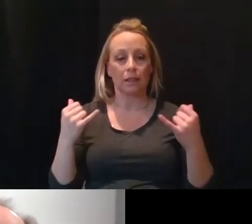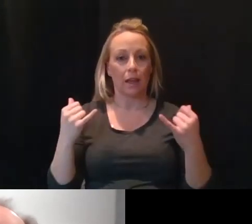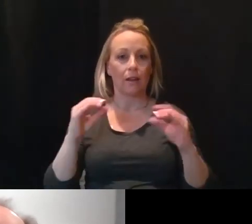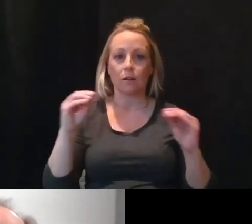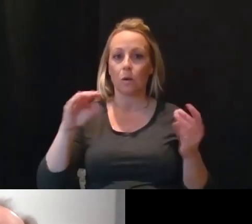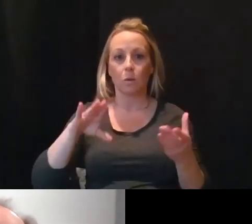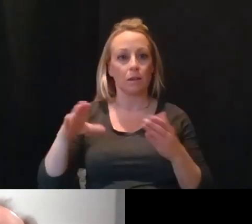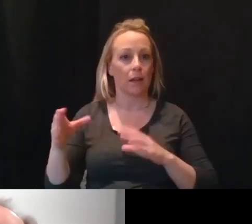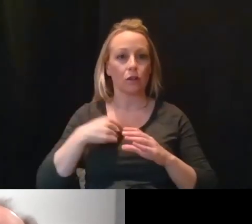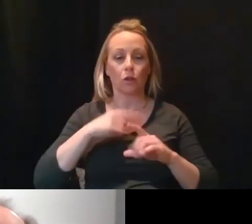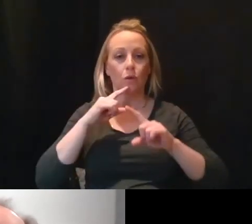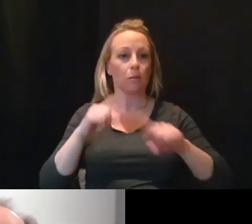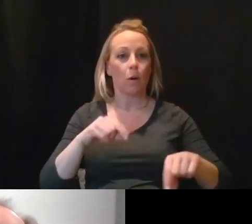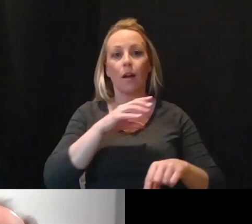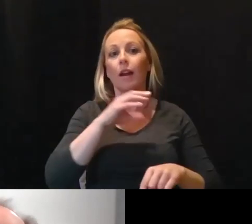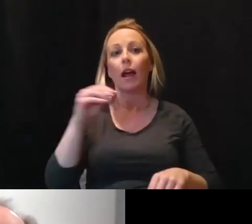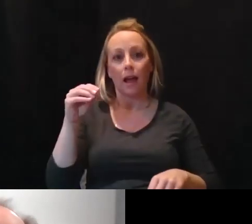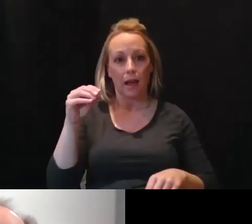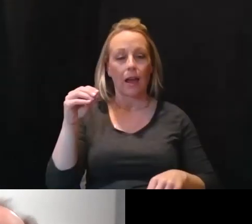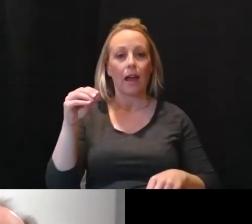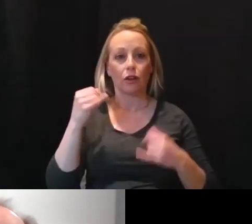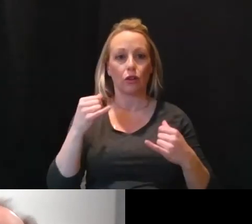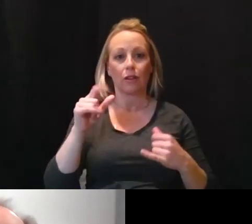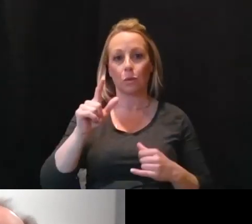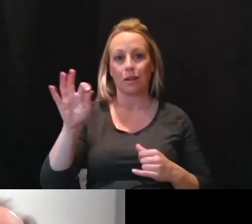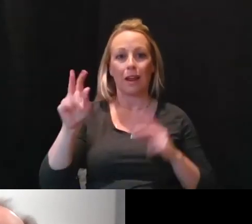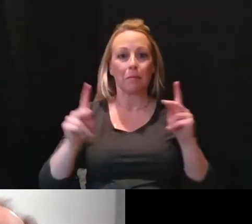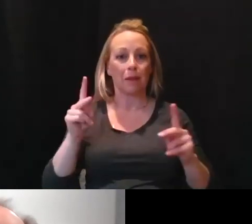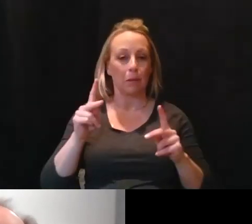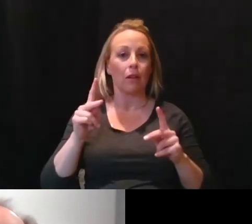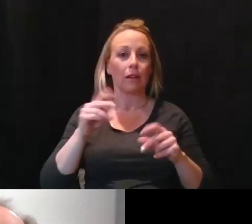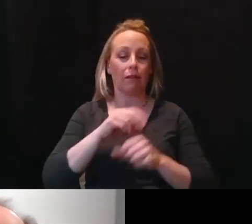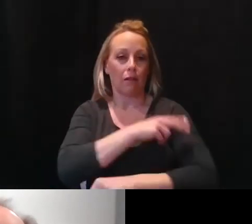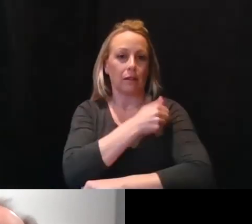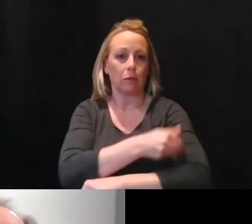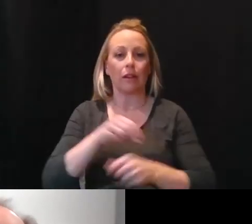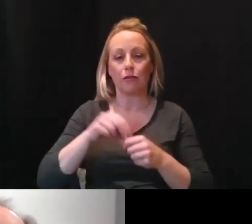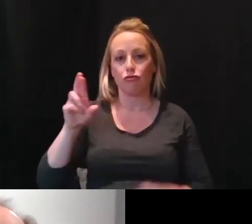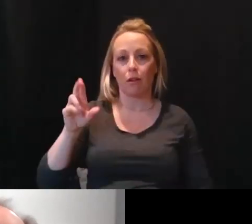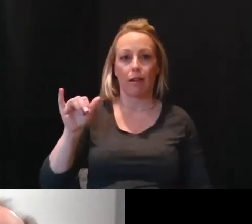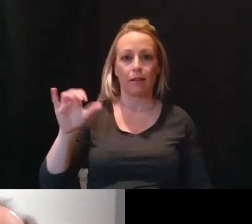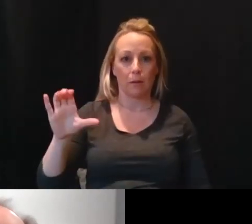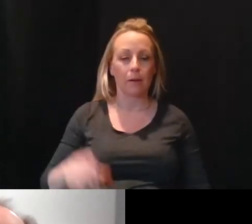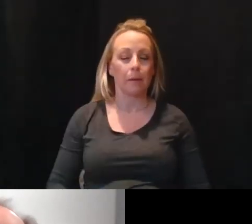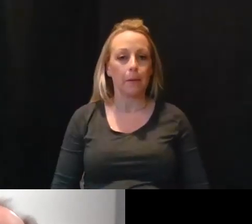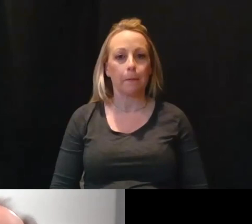to report, and currently there are 29 people in the hospital in Rock Island County.